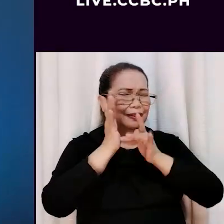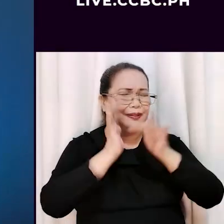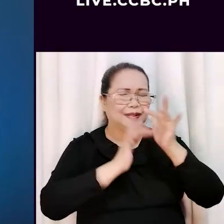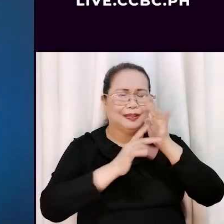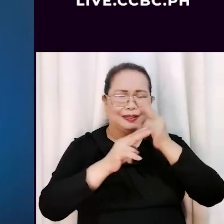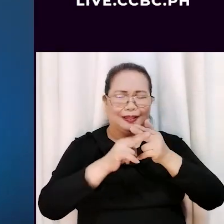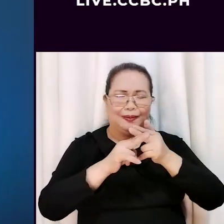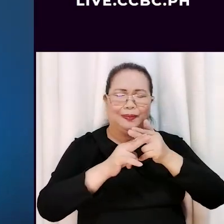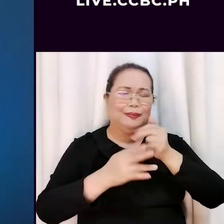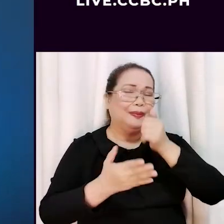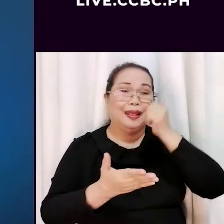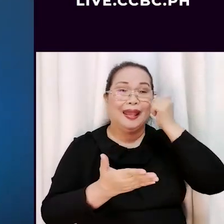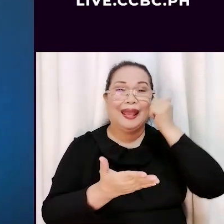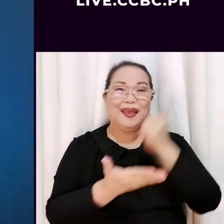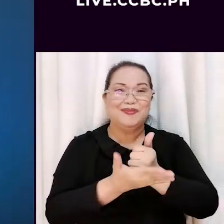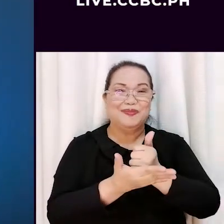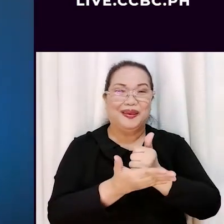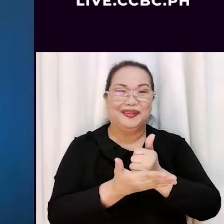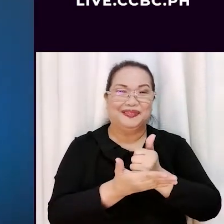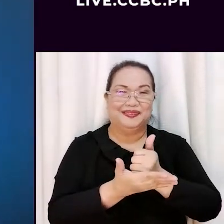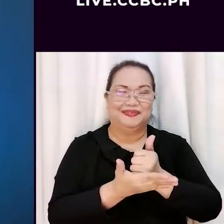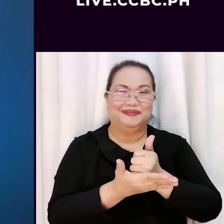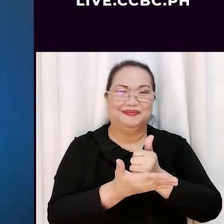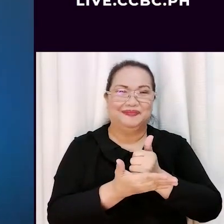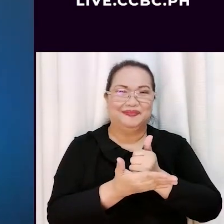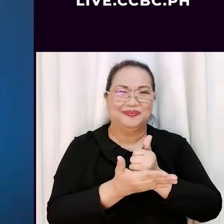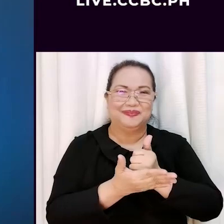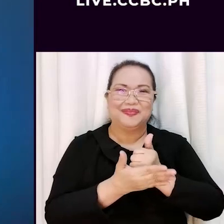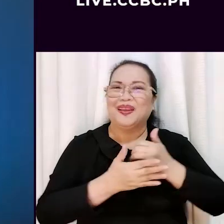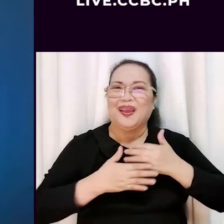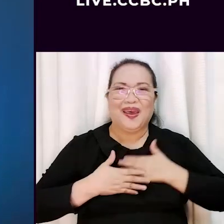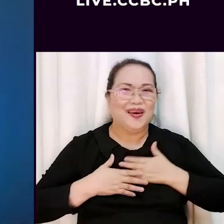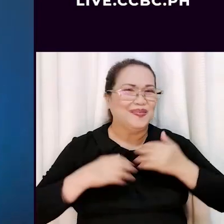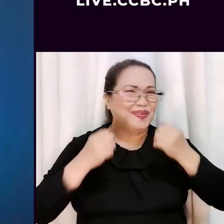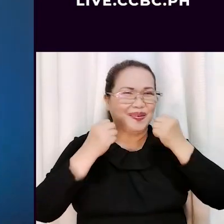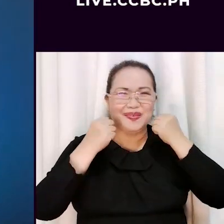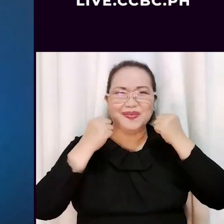name, amen. Have a great week.